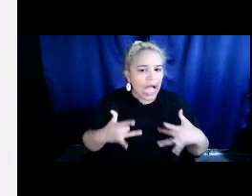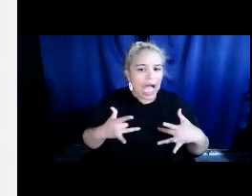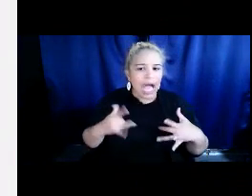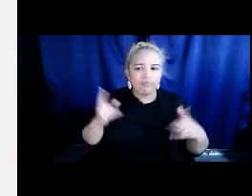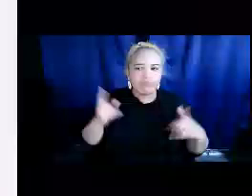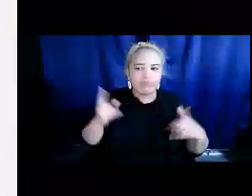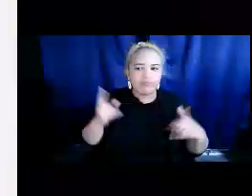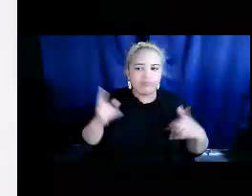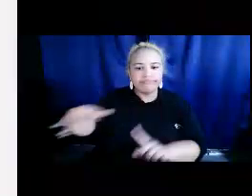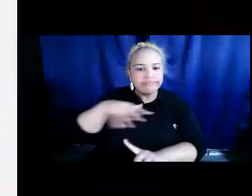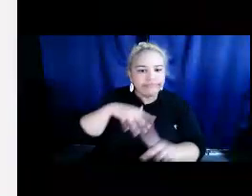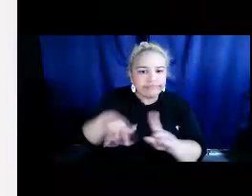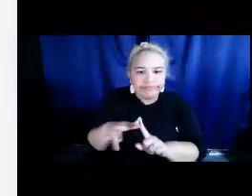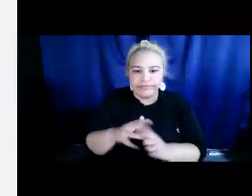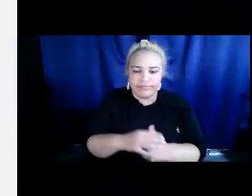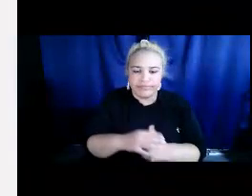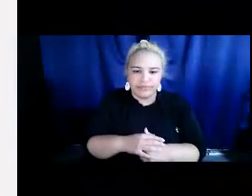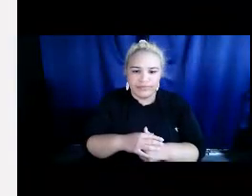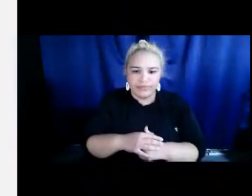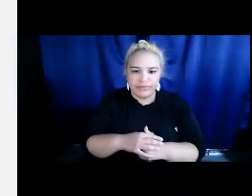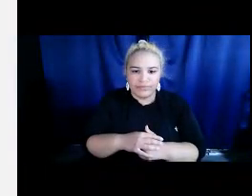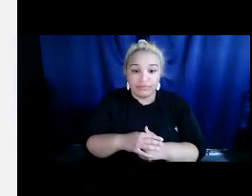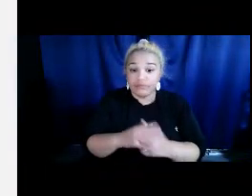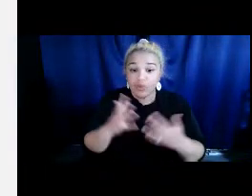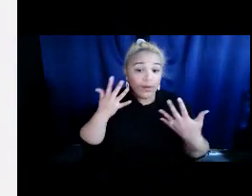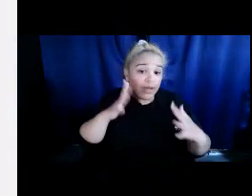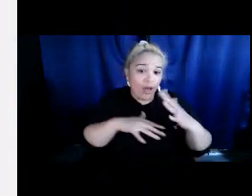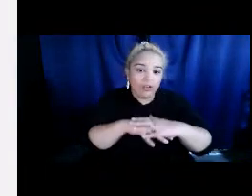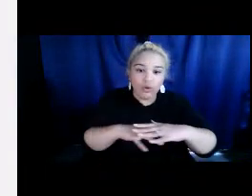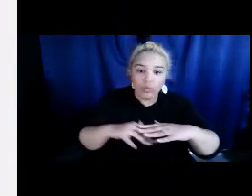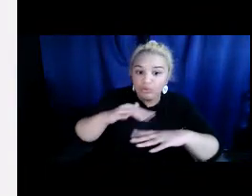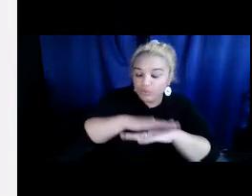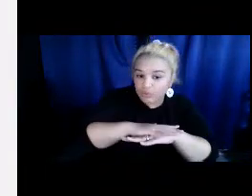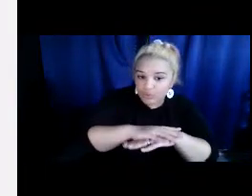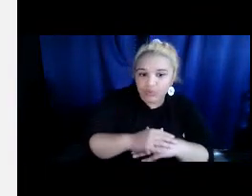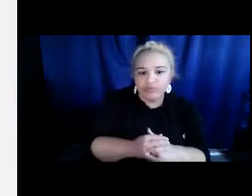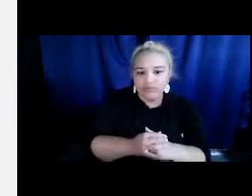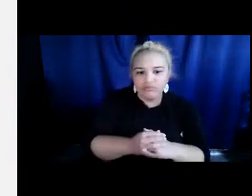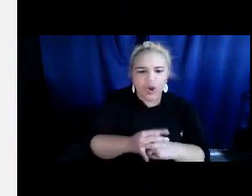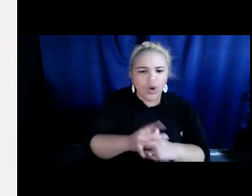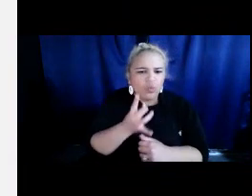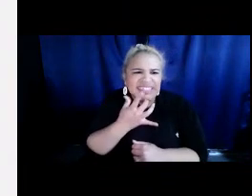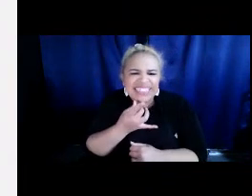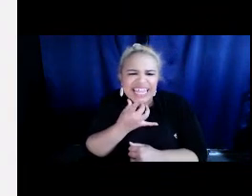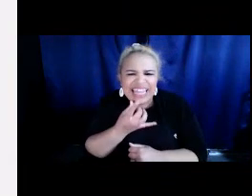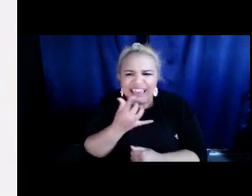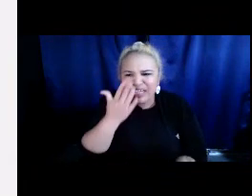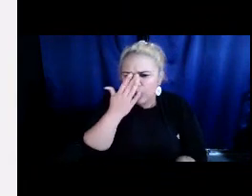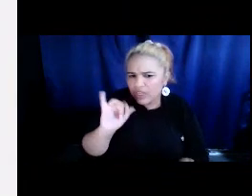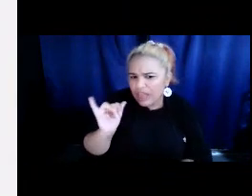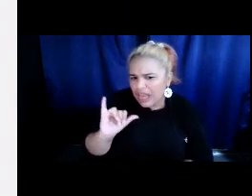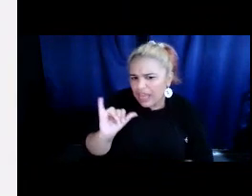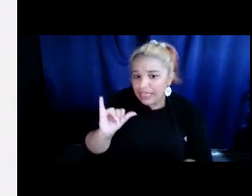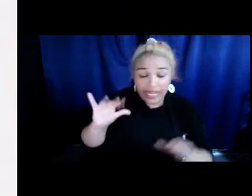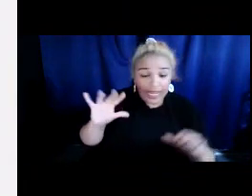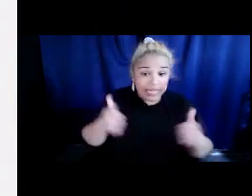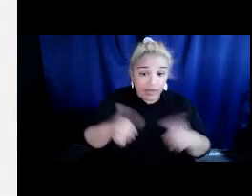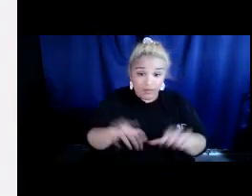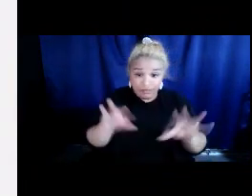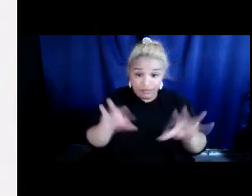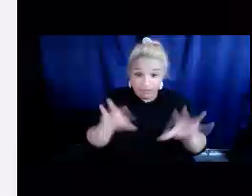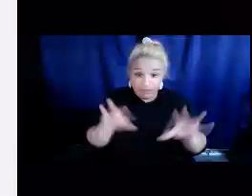moving lights, brightness, dimness, ambient lighting, and brightness of colors. Smells in the environment and